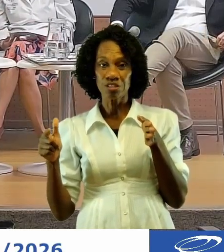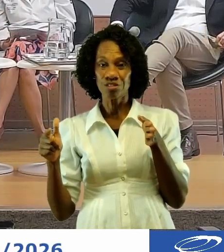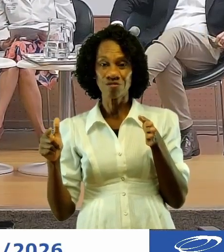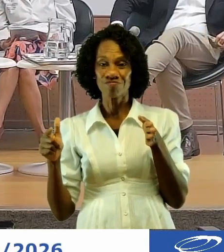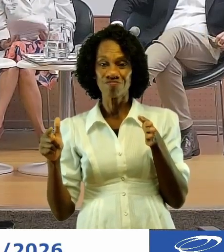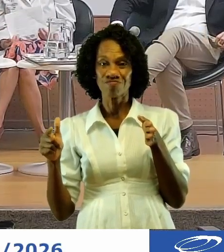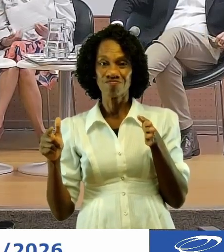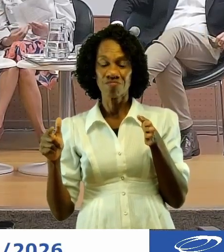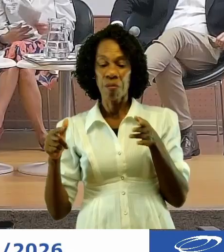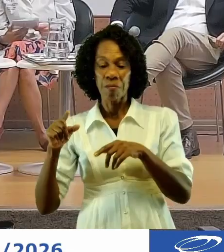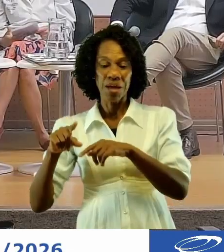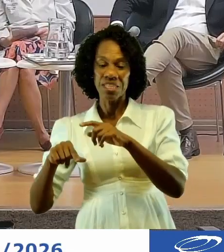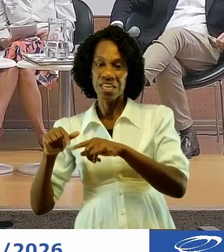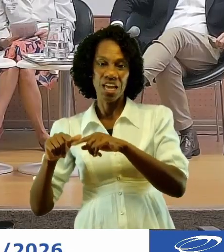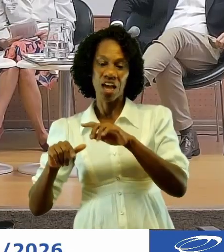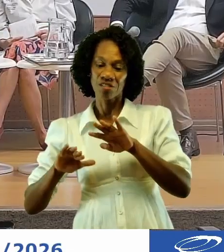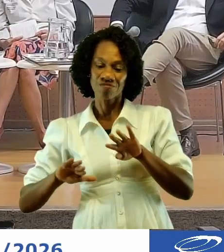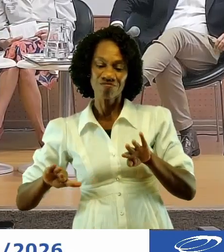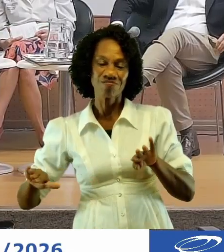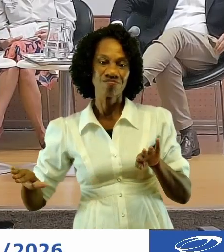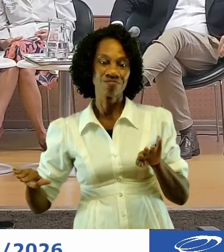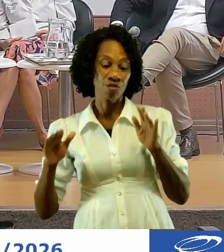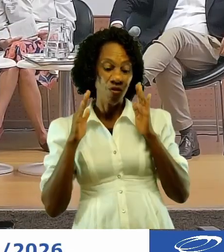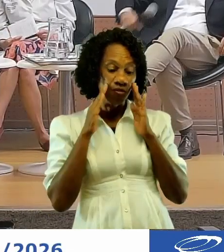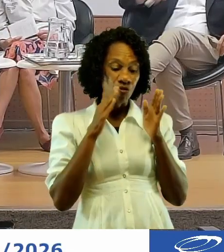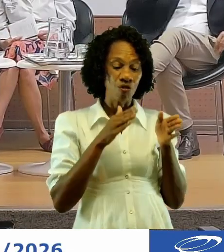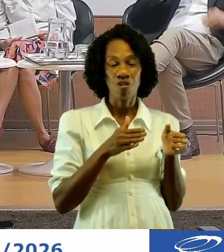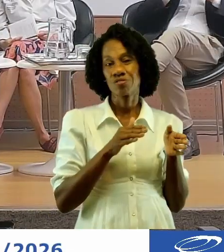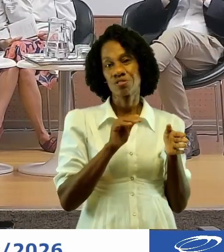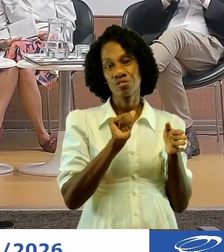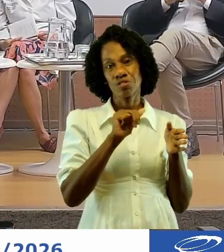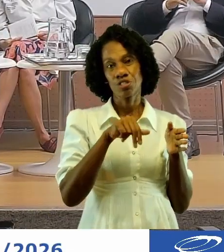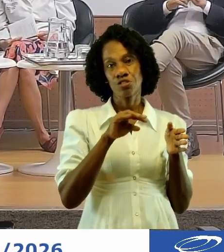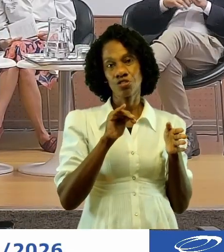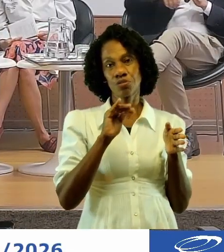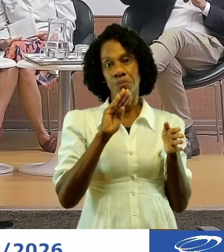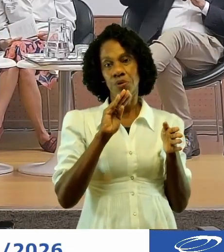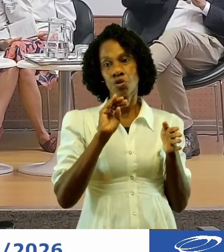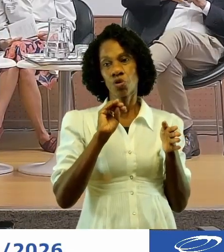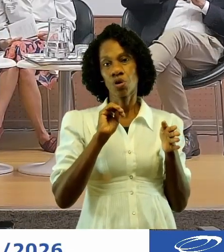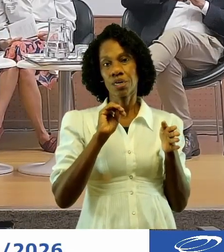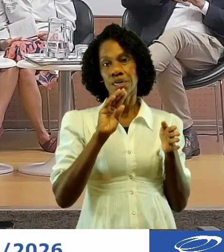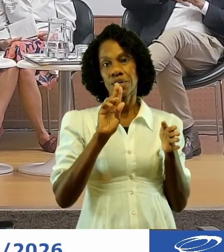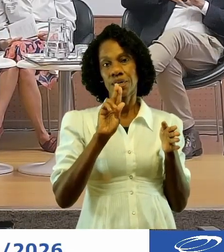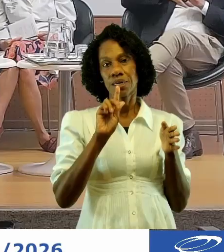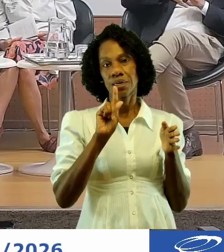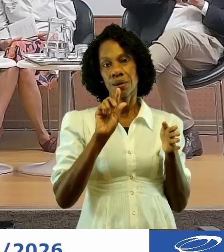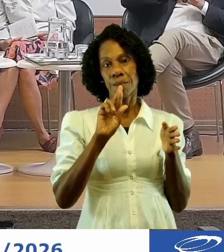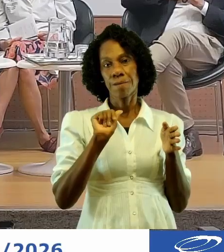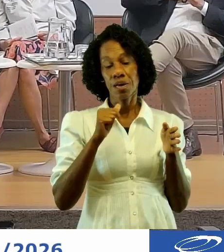dos materiais, né, como solução, né? Bom, o que eu faria, o